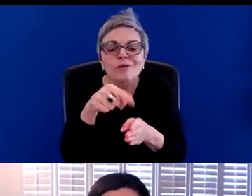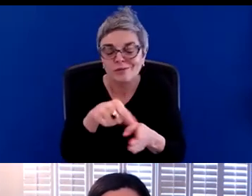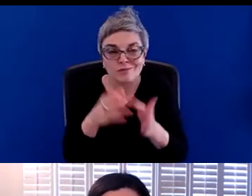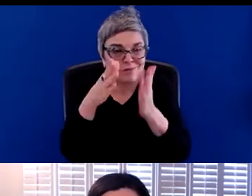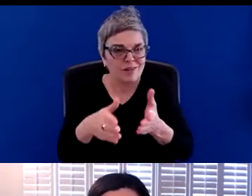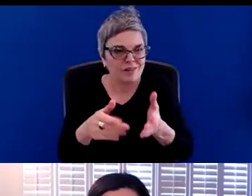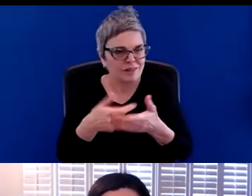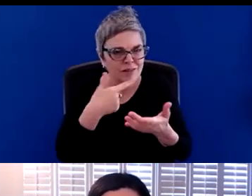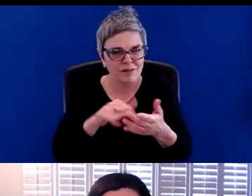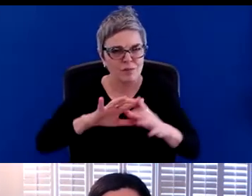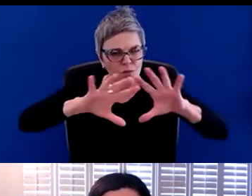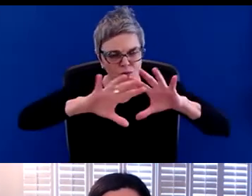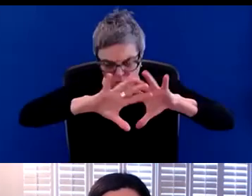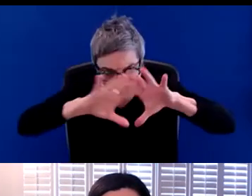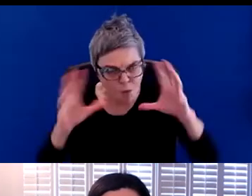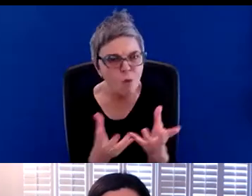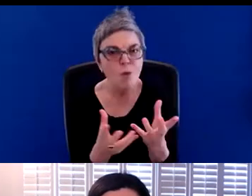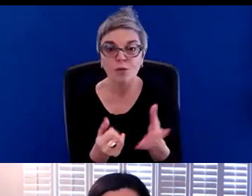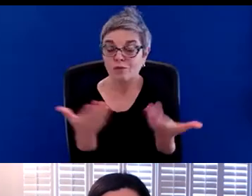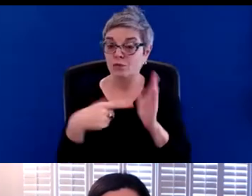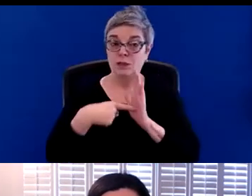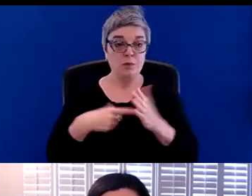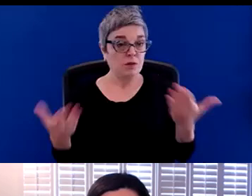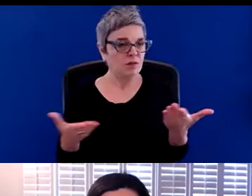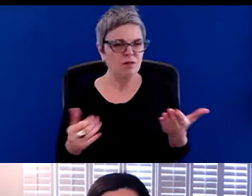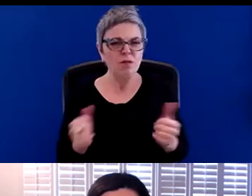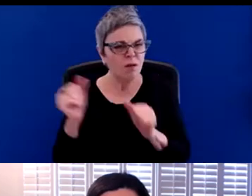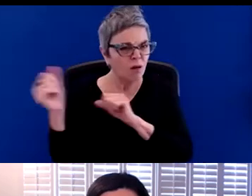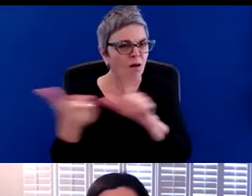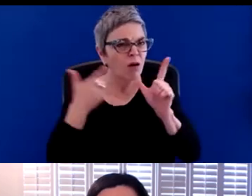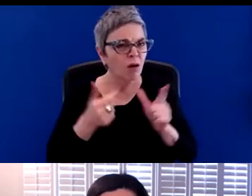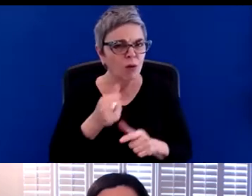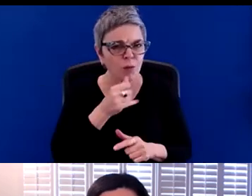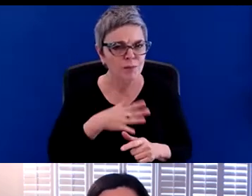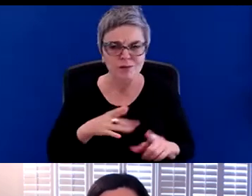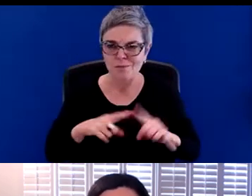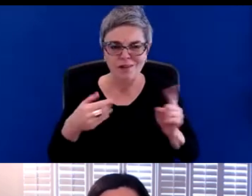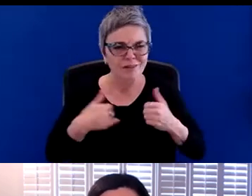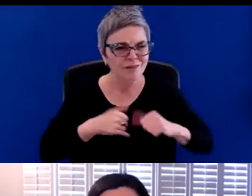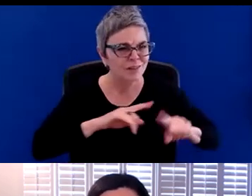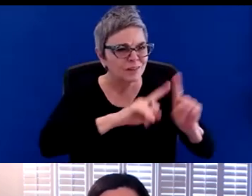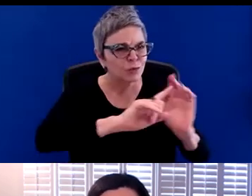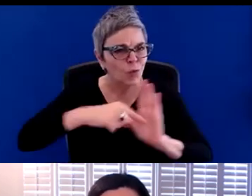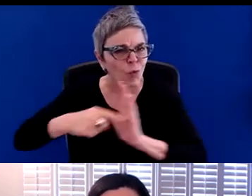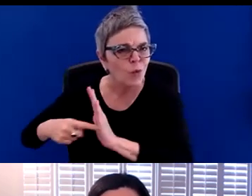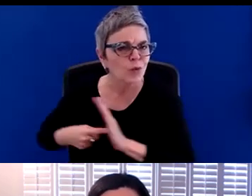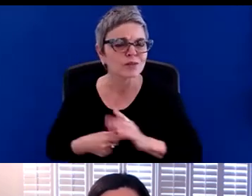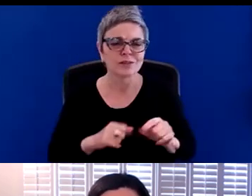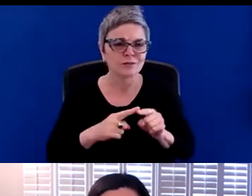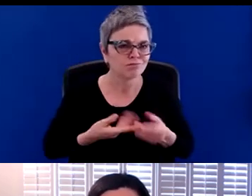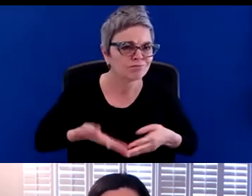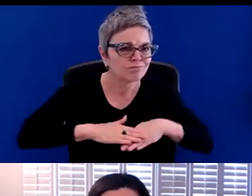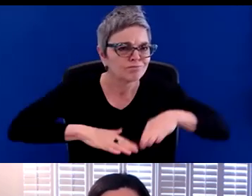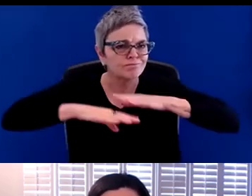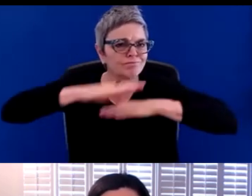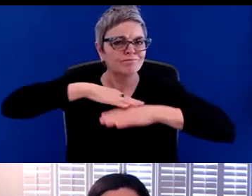like, you know, all of us are women, but we have so many other roles, right? You know, and of course, you know, there's the ones that everyone wants to